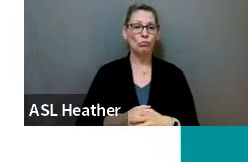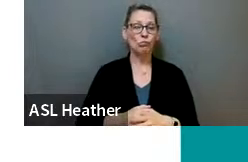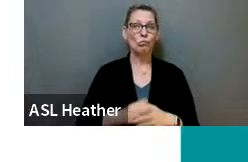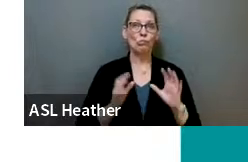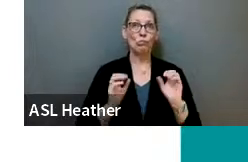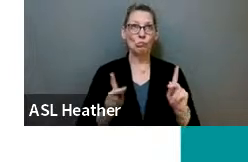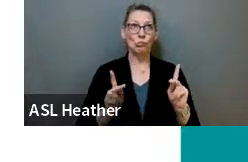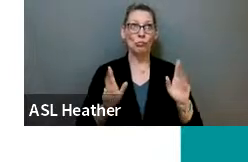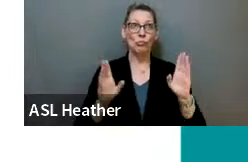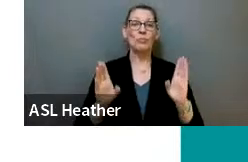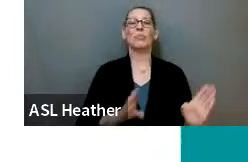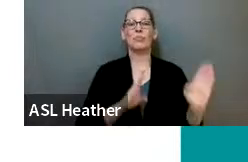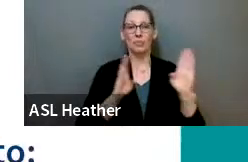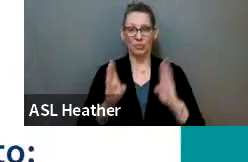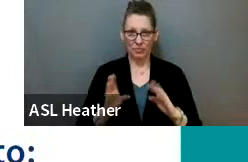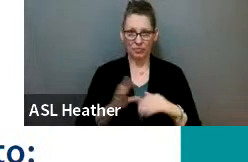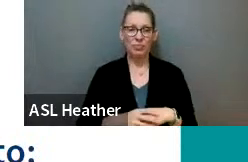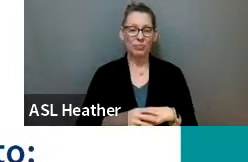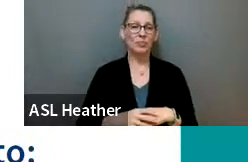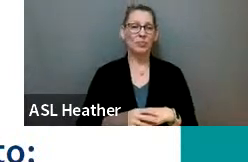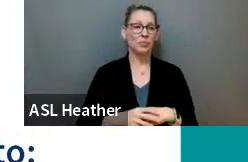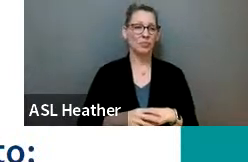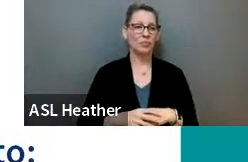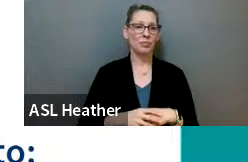Okay, so next slide.